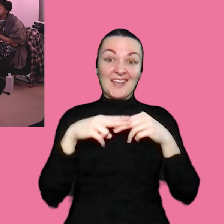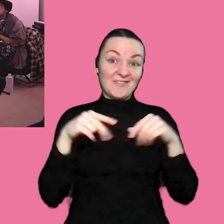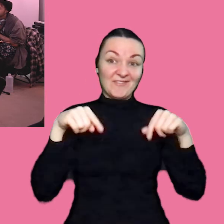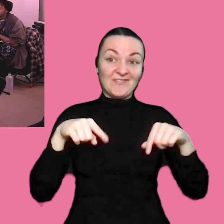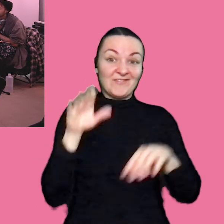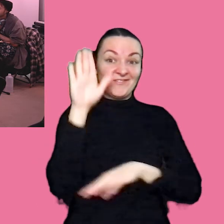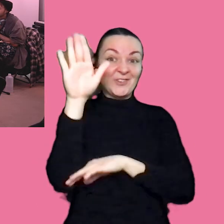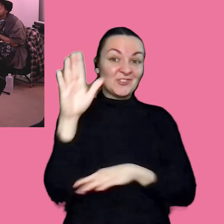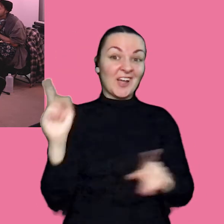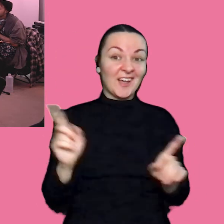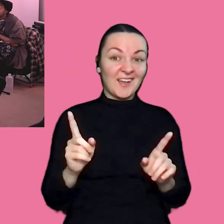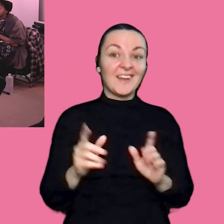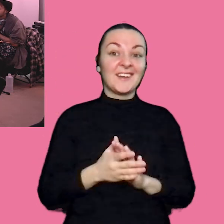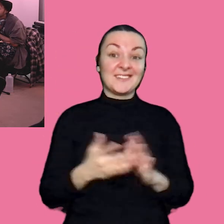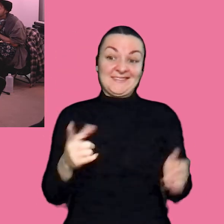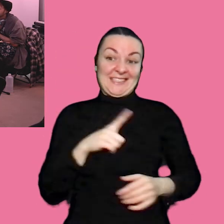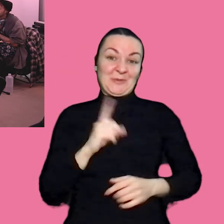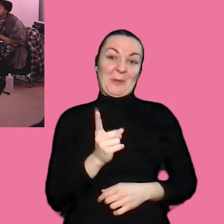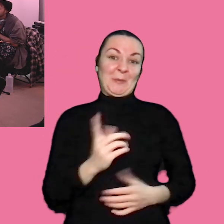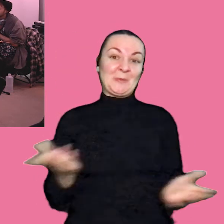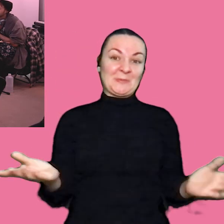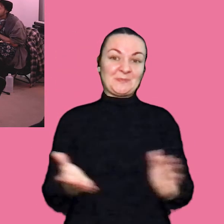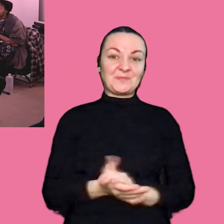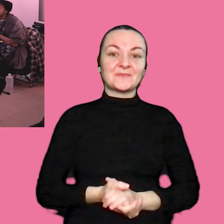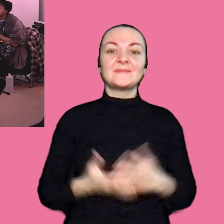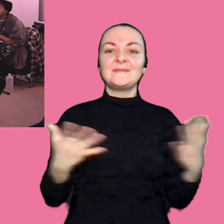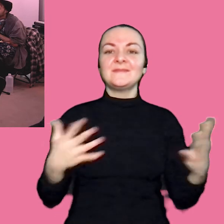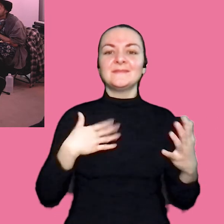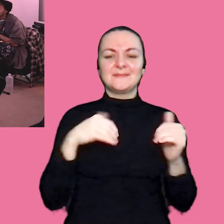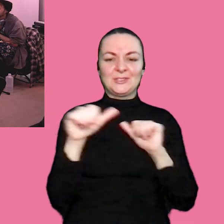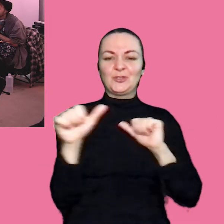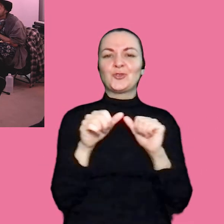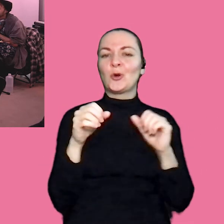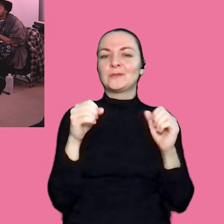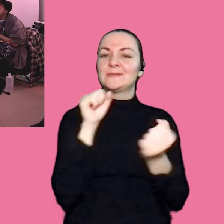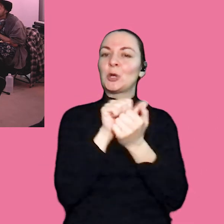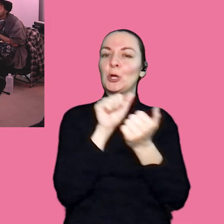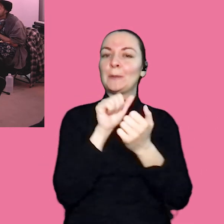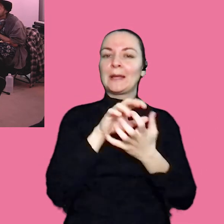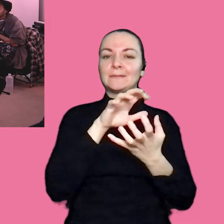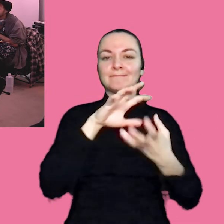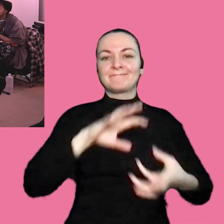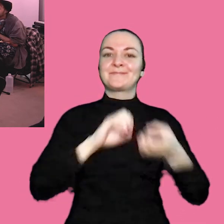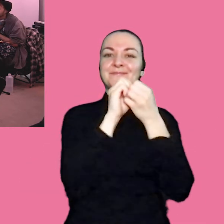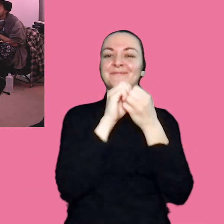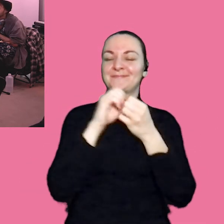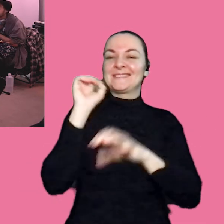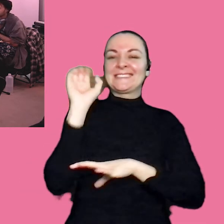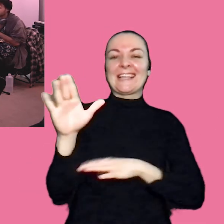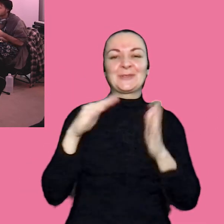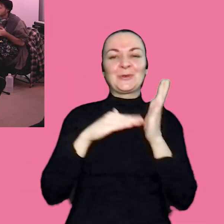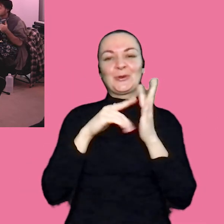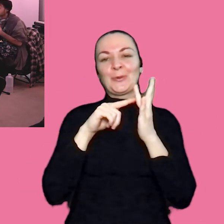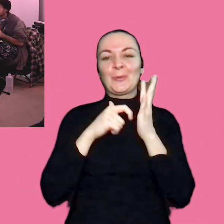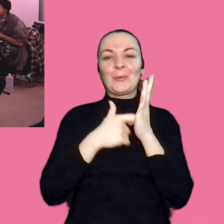rise is intense. So that's why we did this. So now I've made a short document of it. I'll send it, Morgan, on to you.